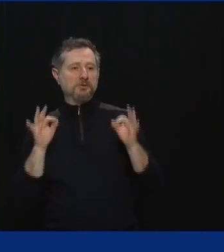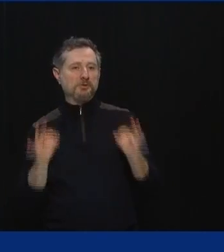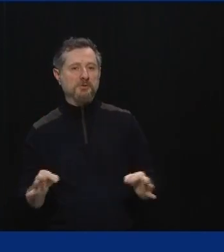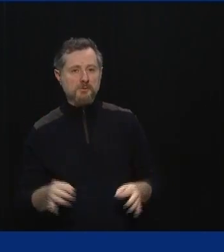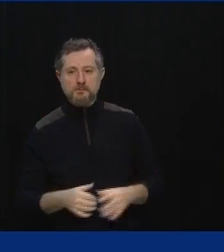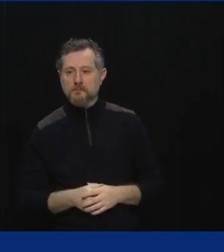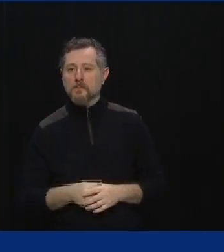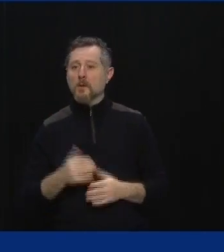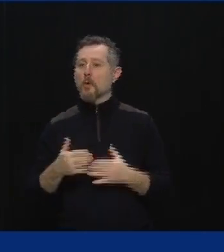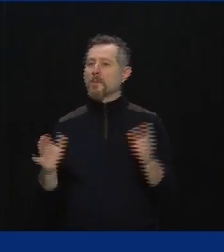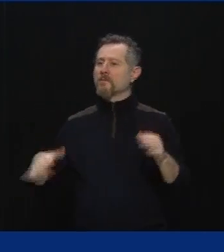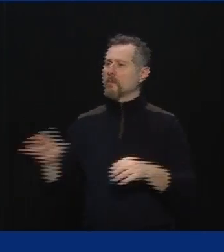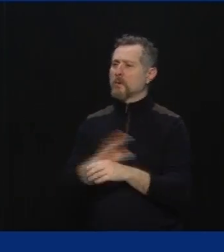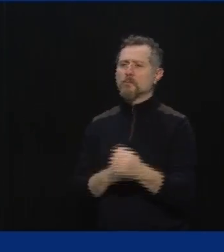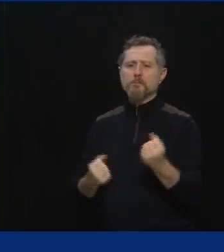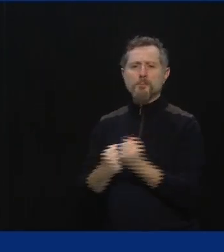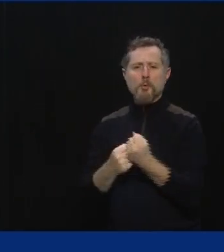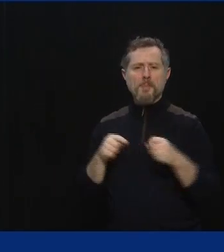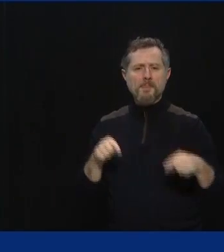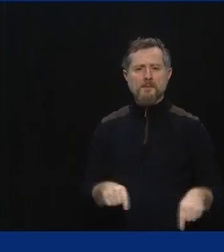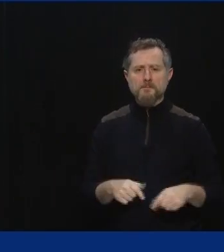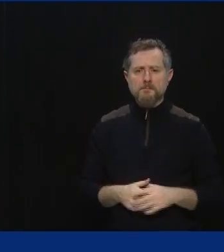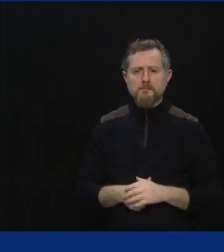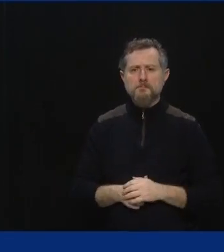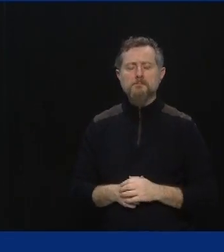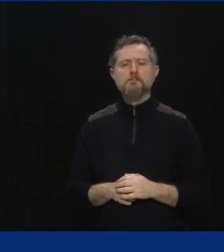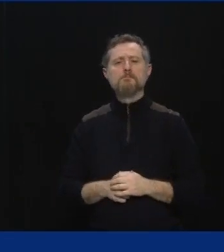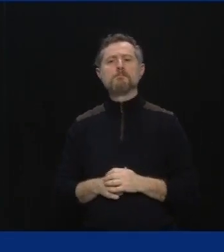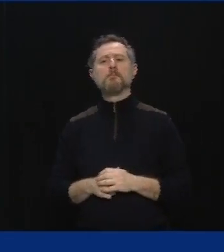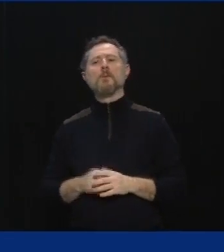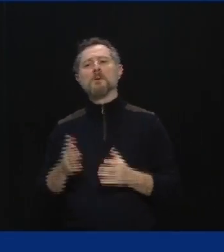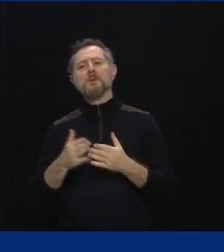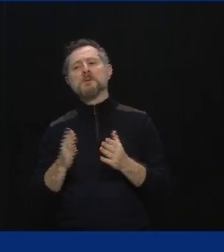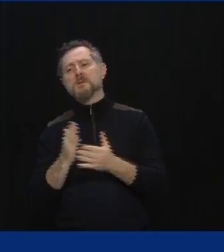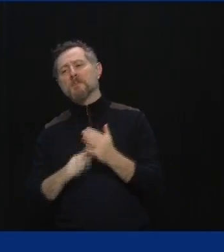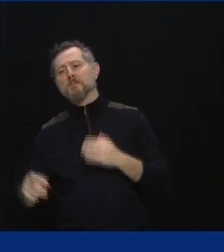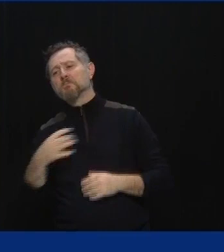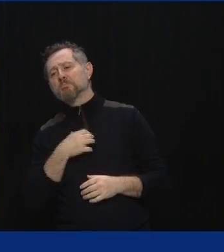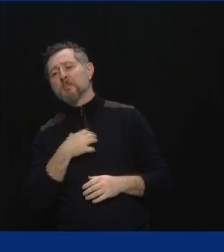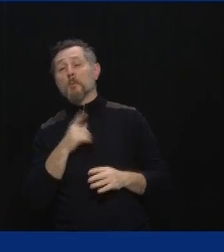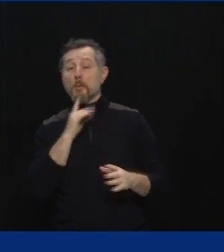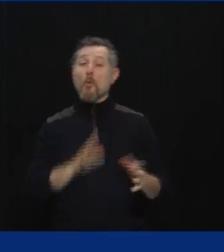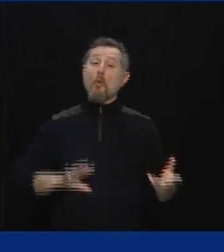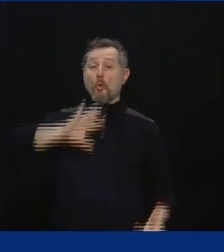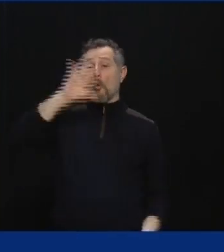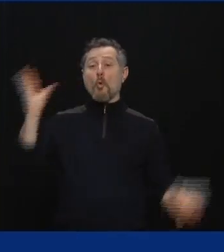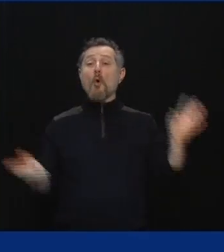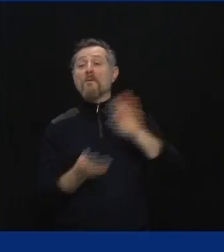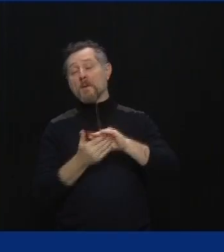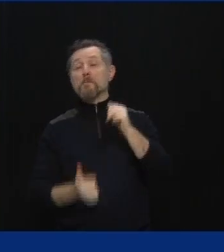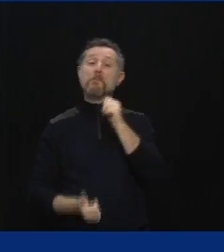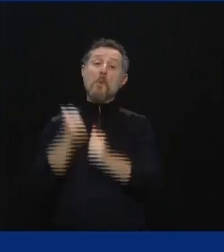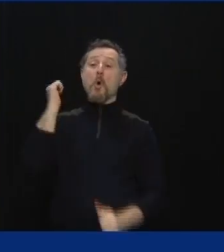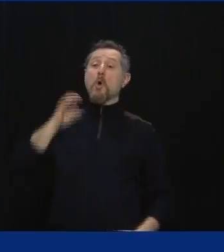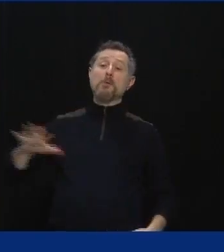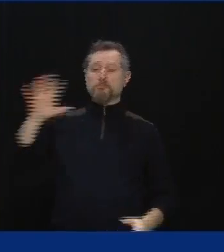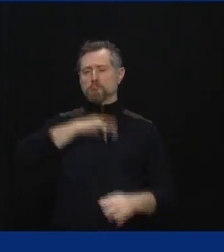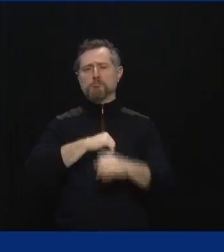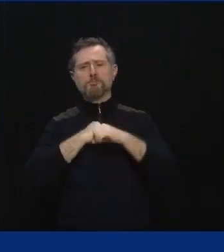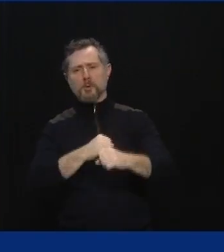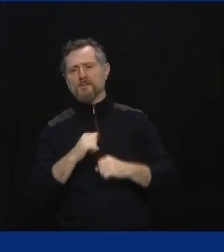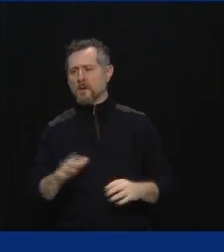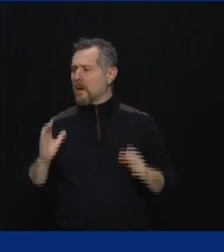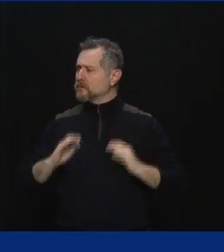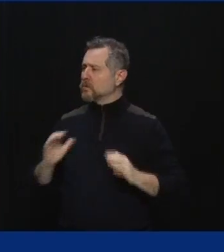large, were supportive. You'll certainly hear from the ones who are not, but I would say, by and large, they want to know that they can protect their